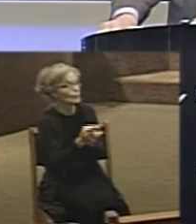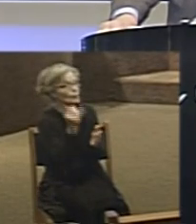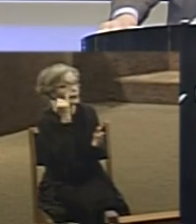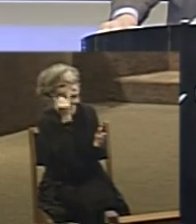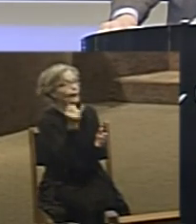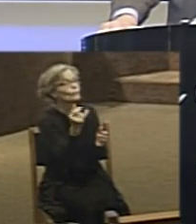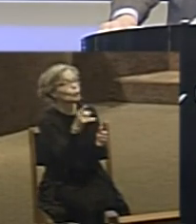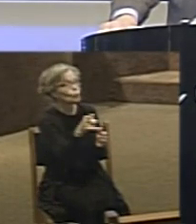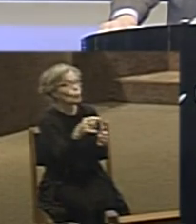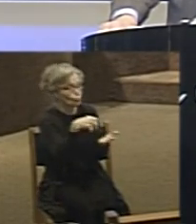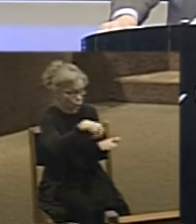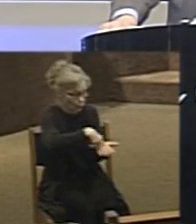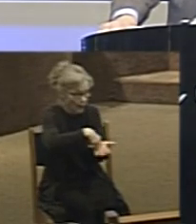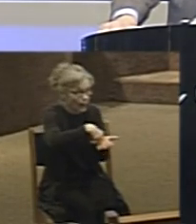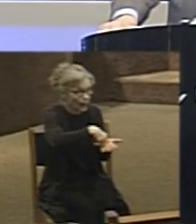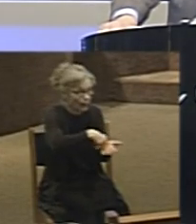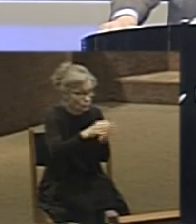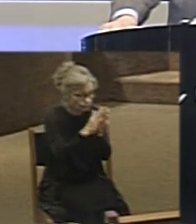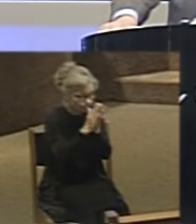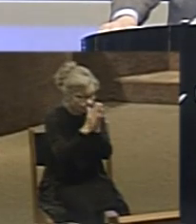knees.